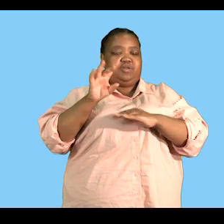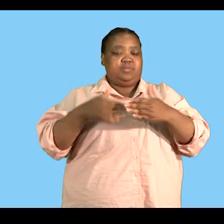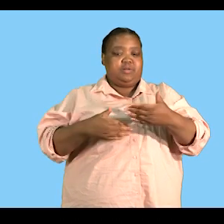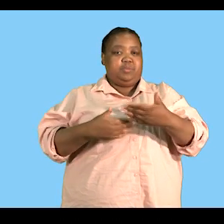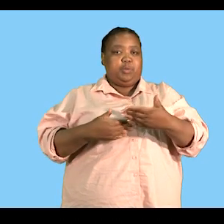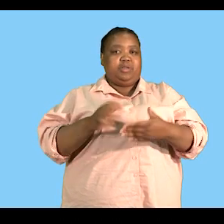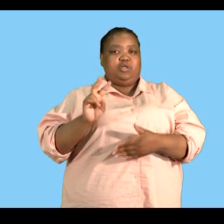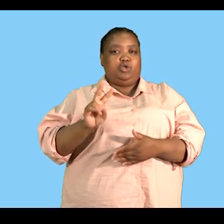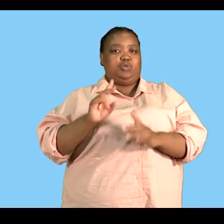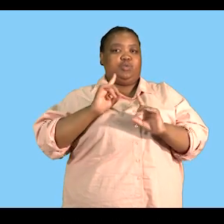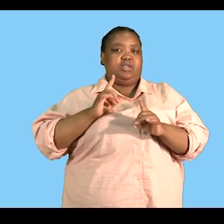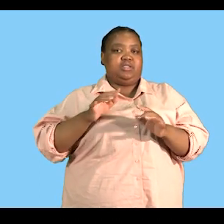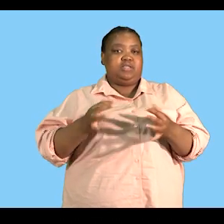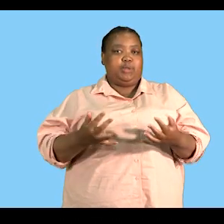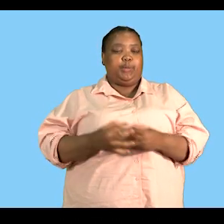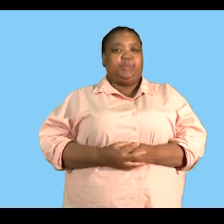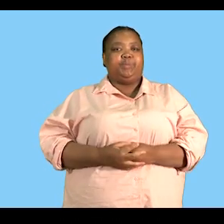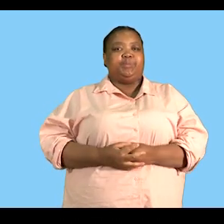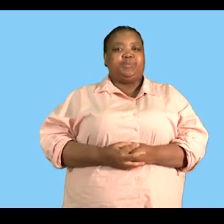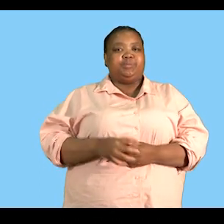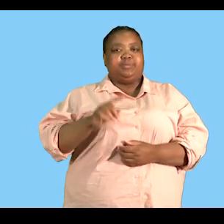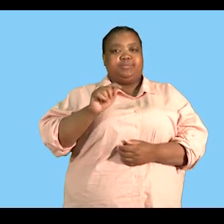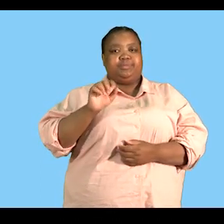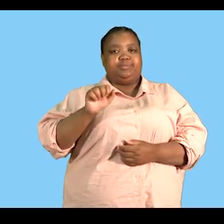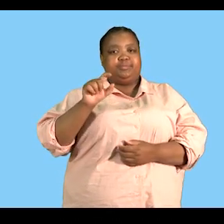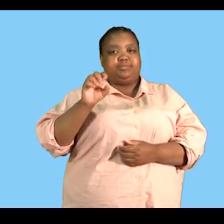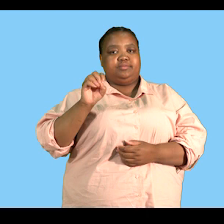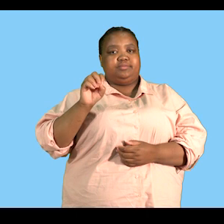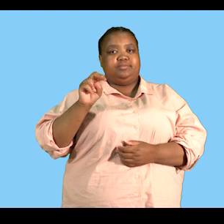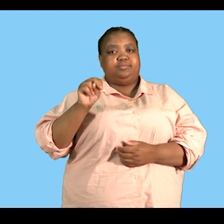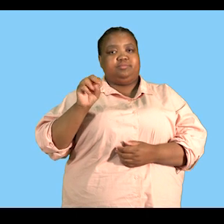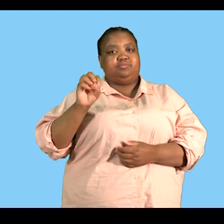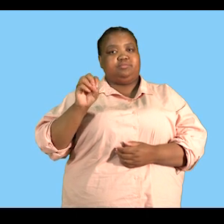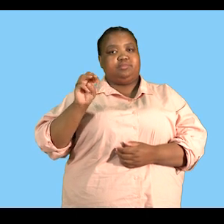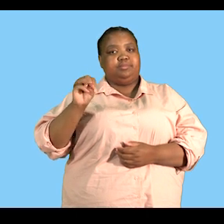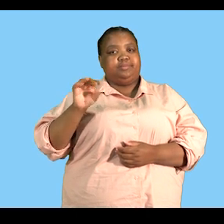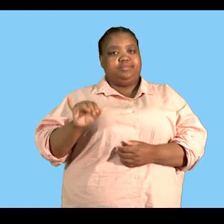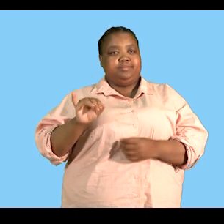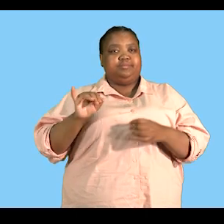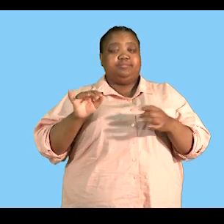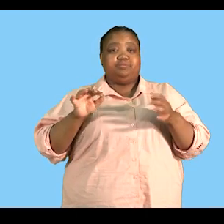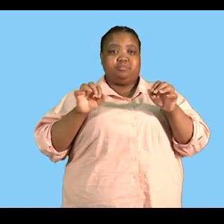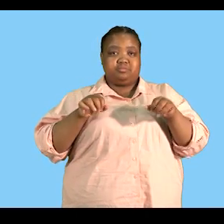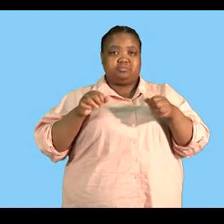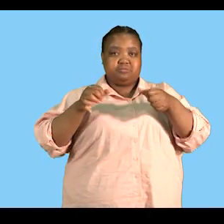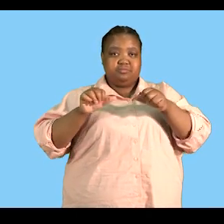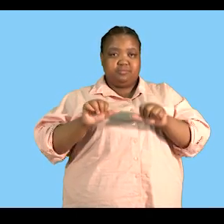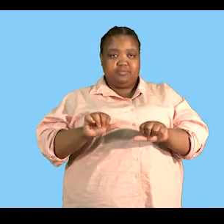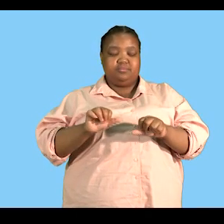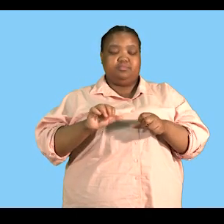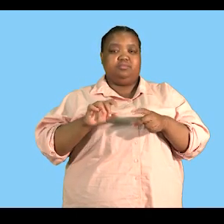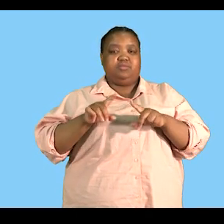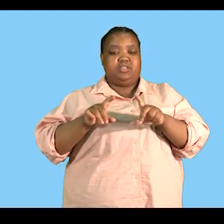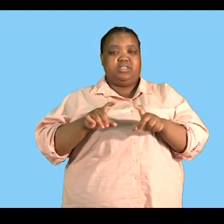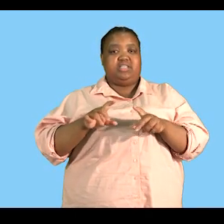2. Let's get to the taxonomy. Afterwards, we will look at the exam questions and